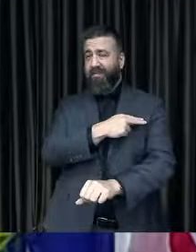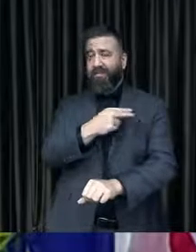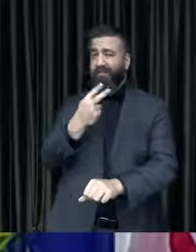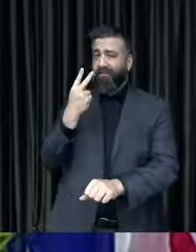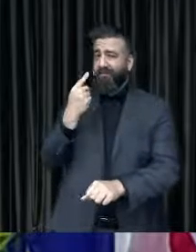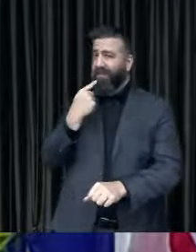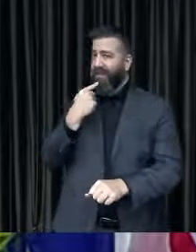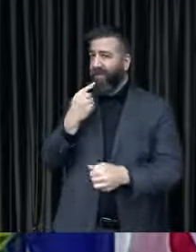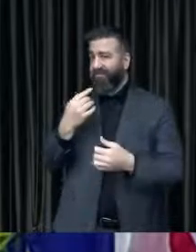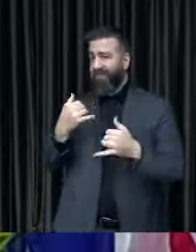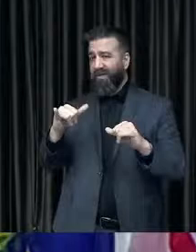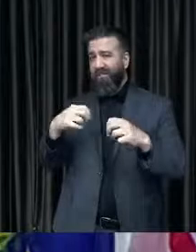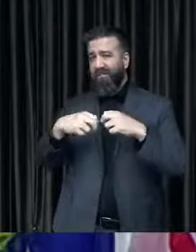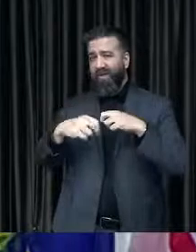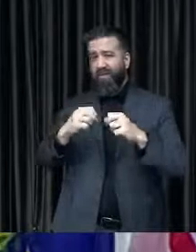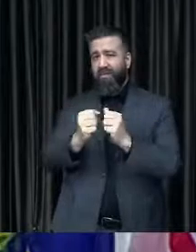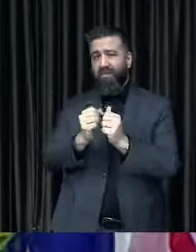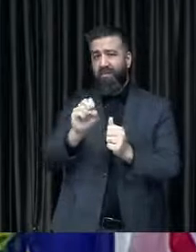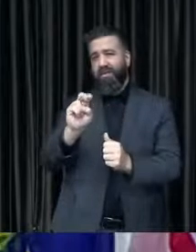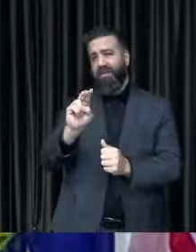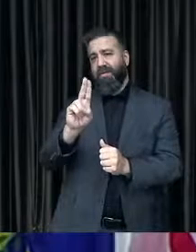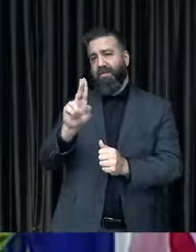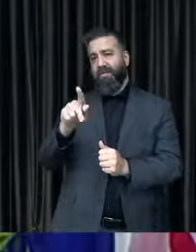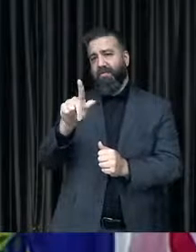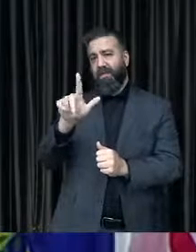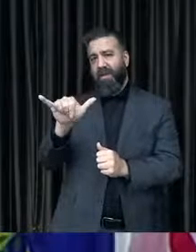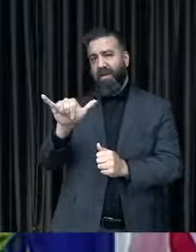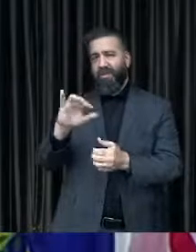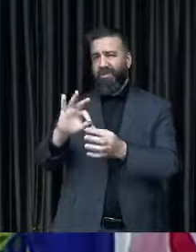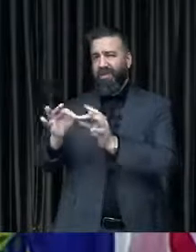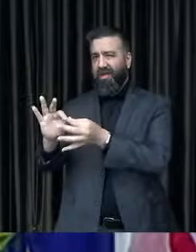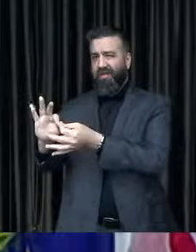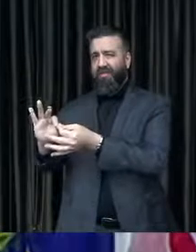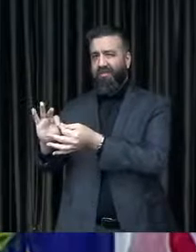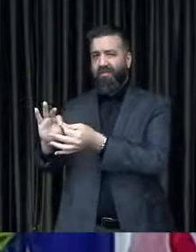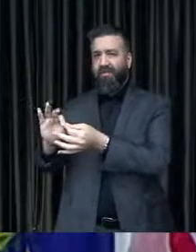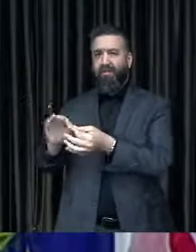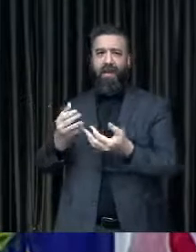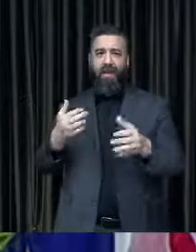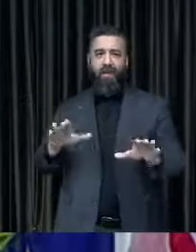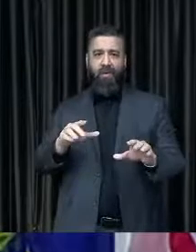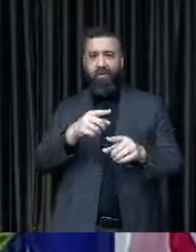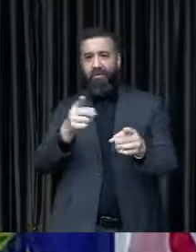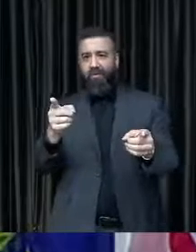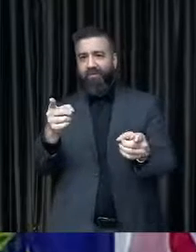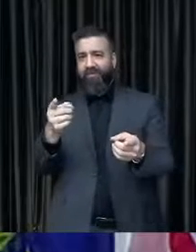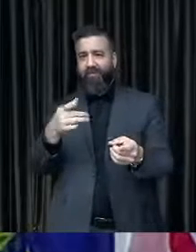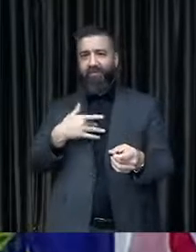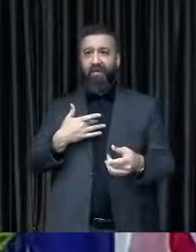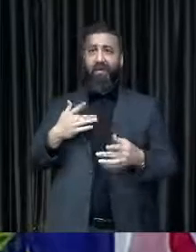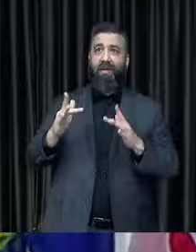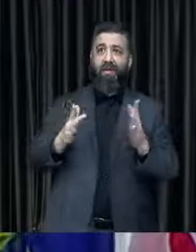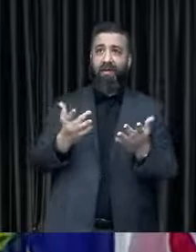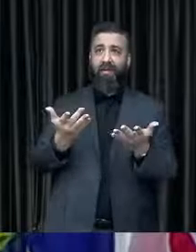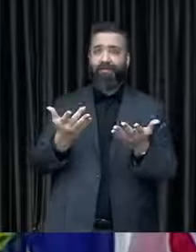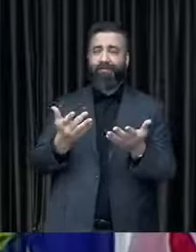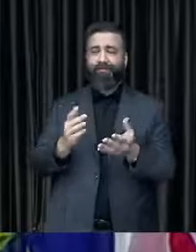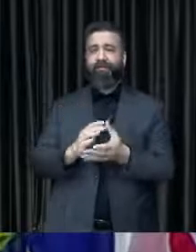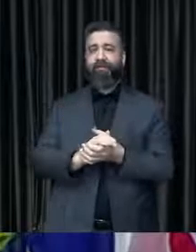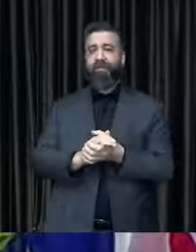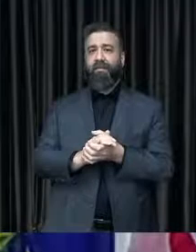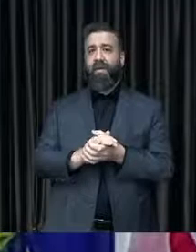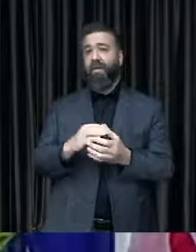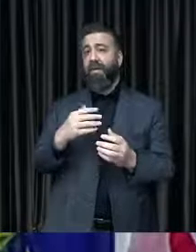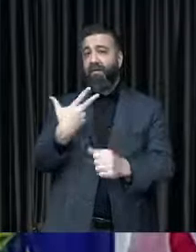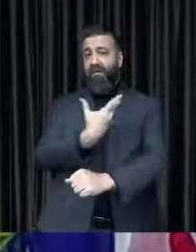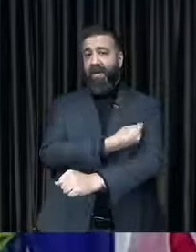issues with the supply chain. We don't want to create a false expectation. As we get vaccine in hand, we'll quickly let